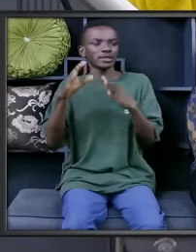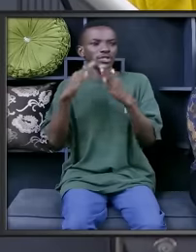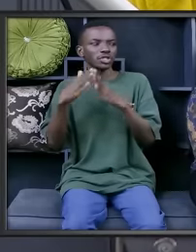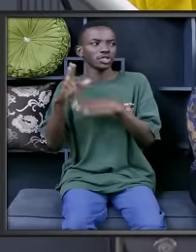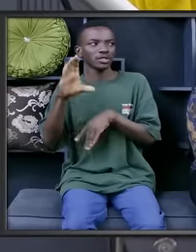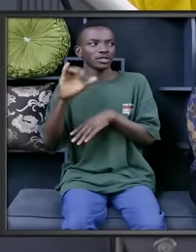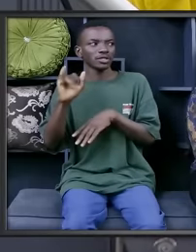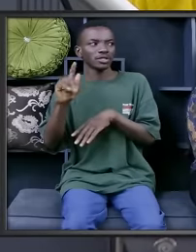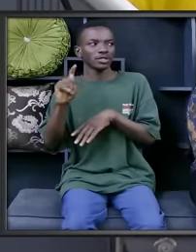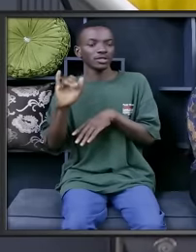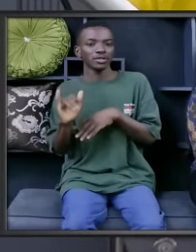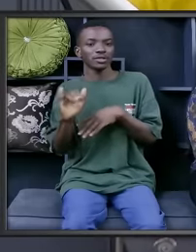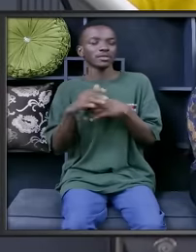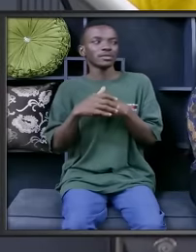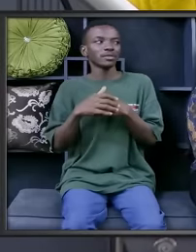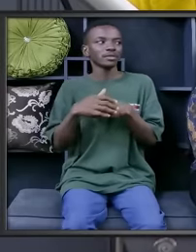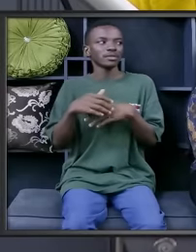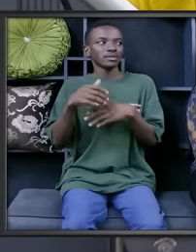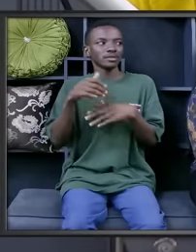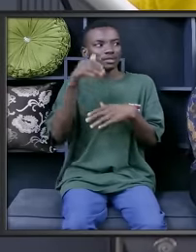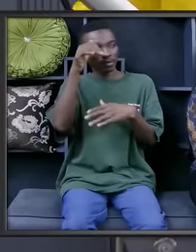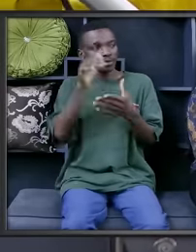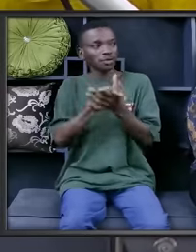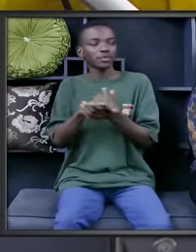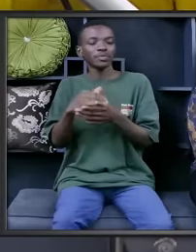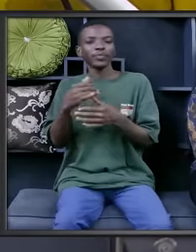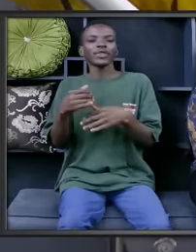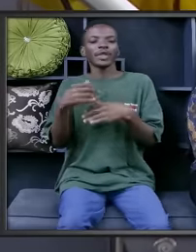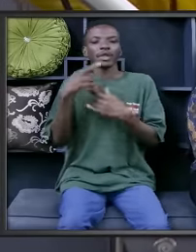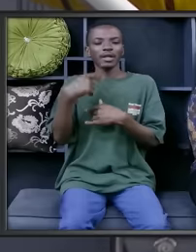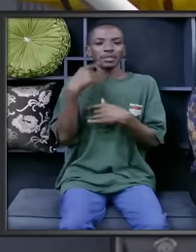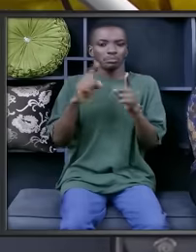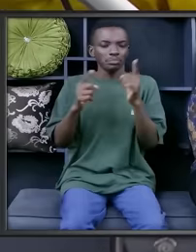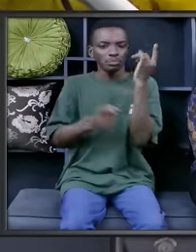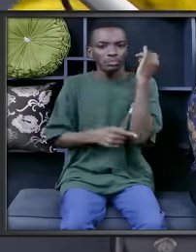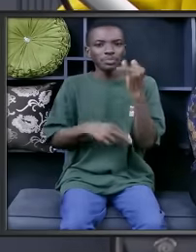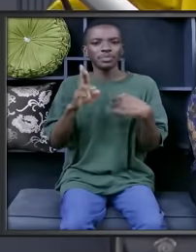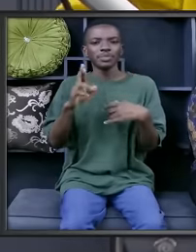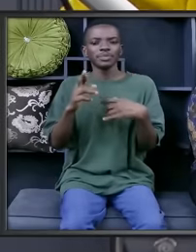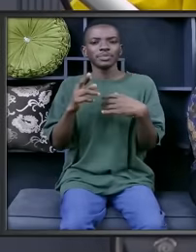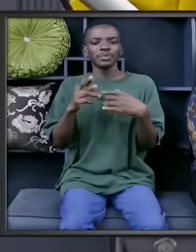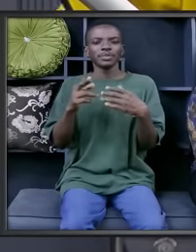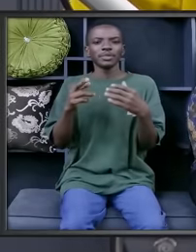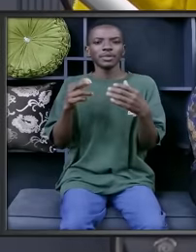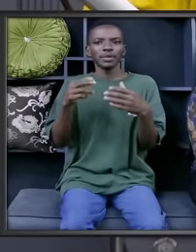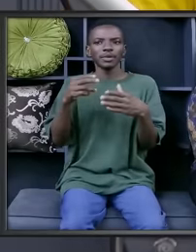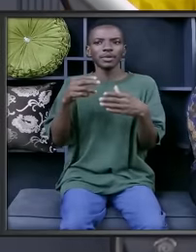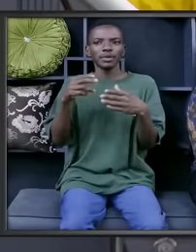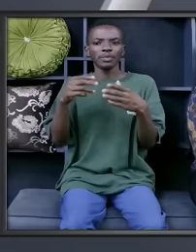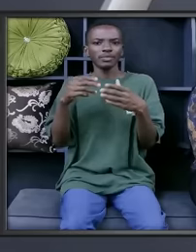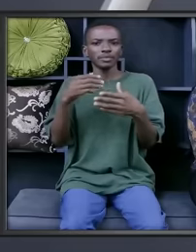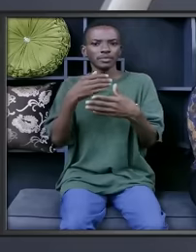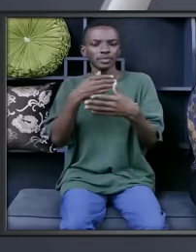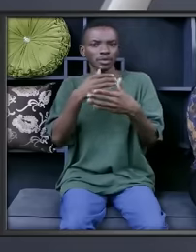City. Yes, sir. Now him be your husband. Now him be my husband. Now him be the man where you told say he beat you. Picking come up from your